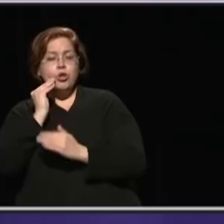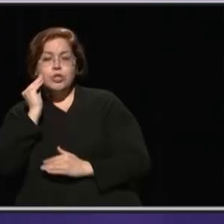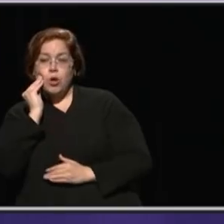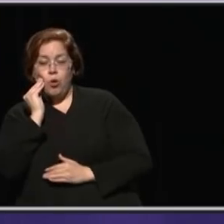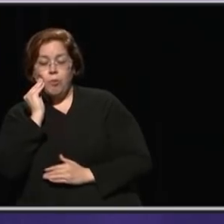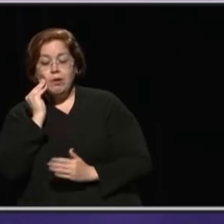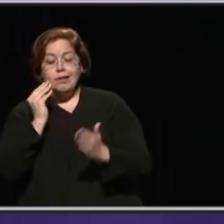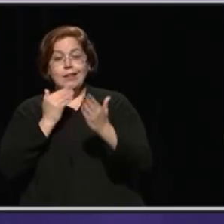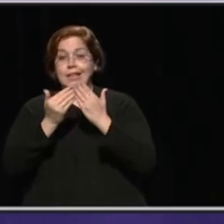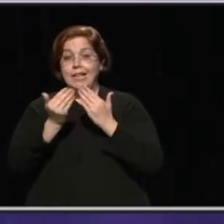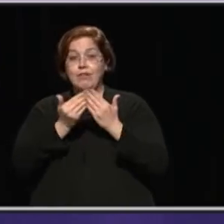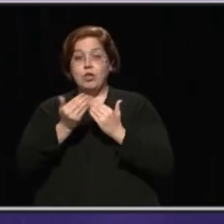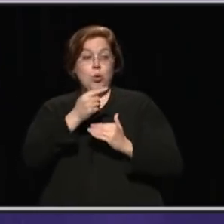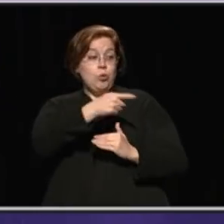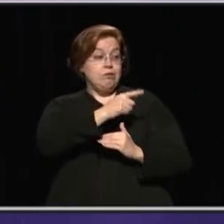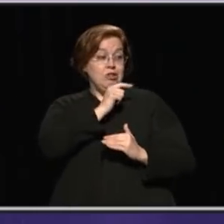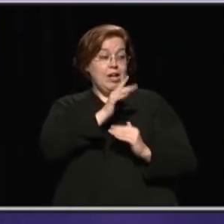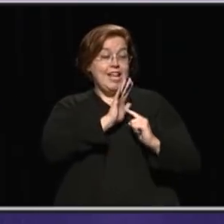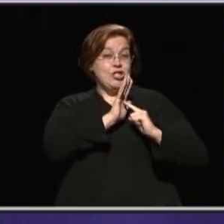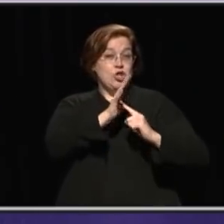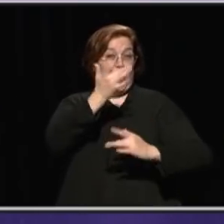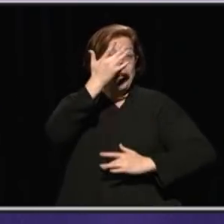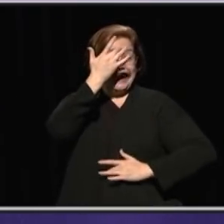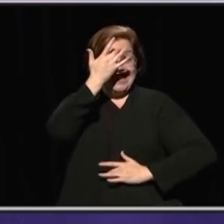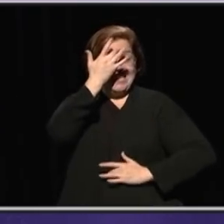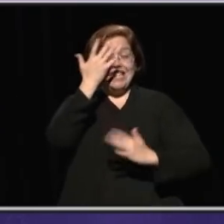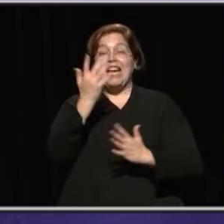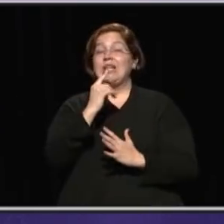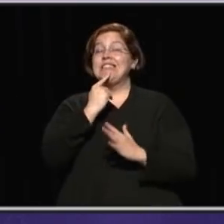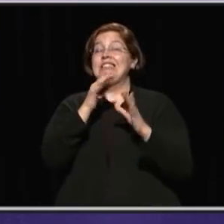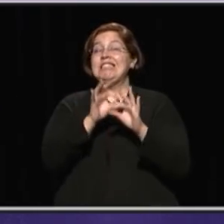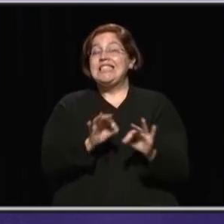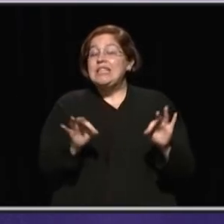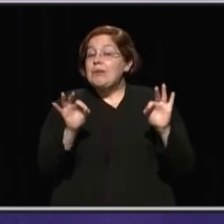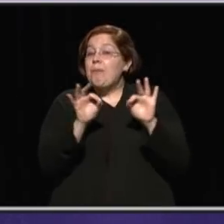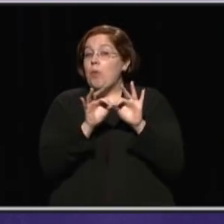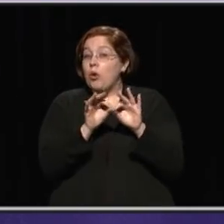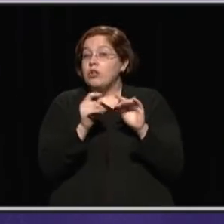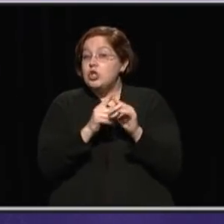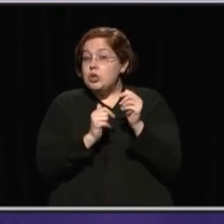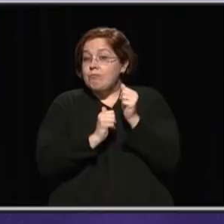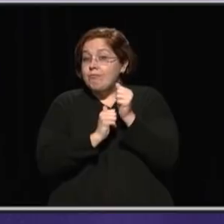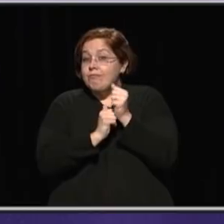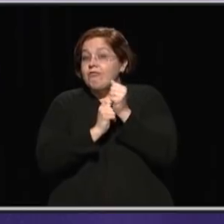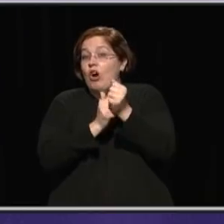even though they don't have the symptoms, how crucial it is to follow with this community?